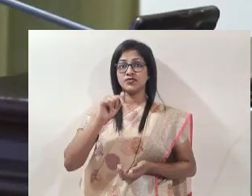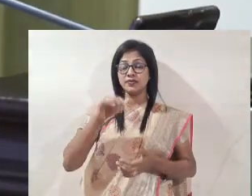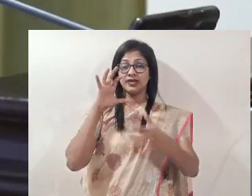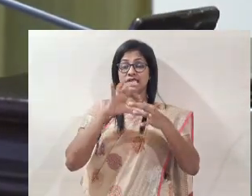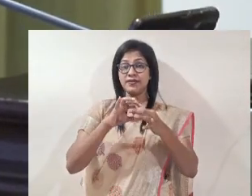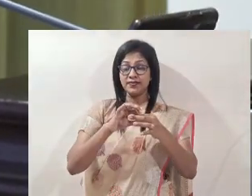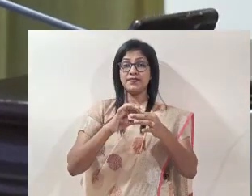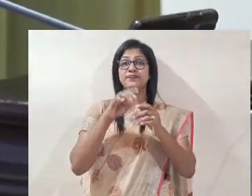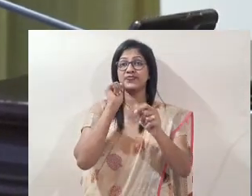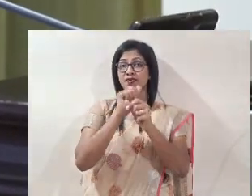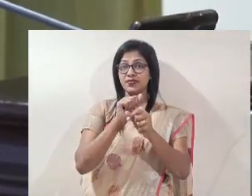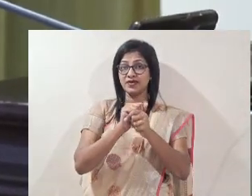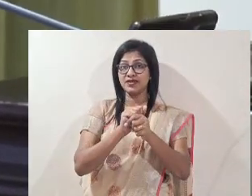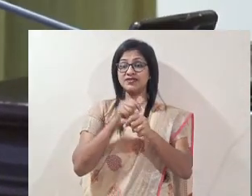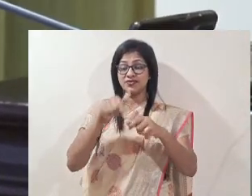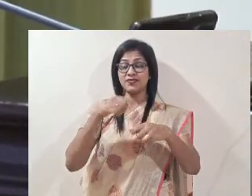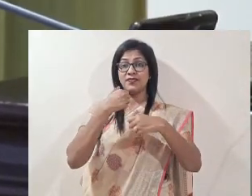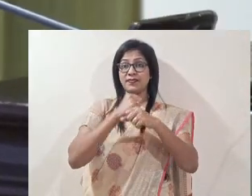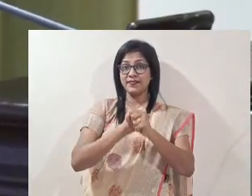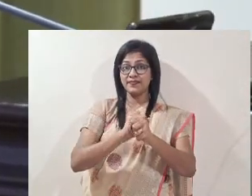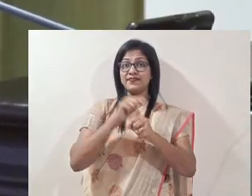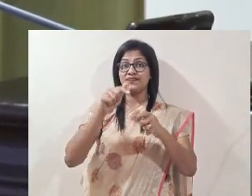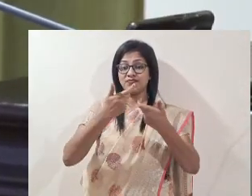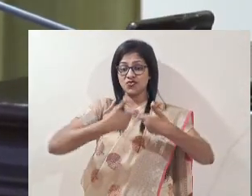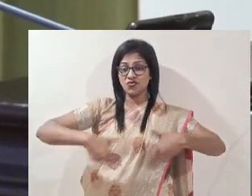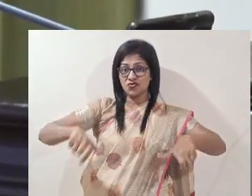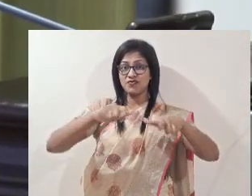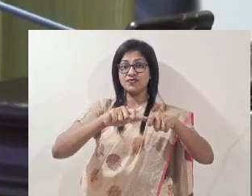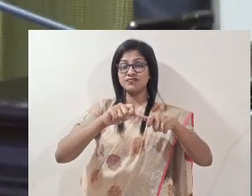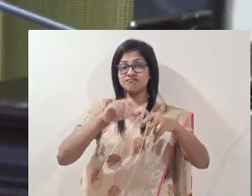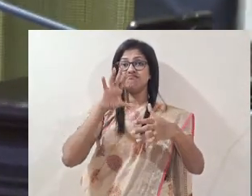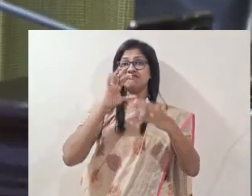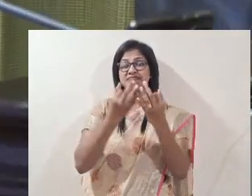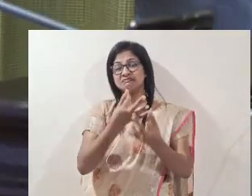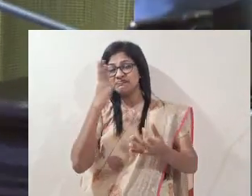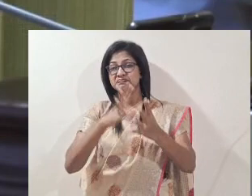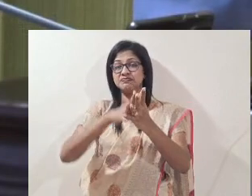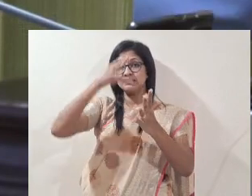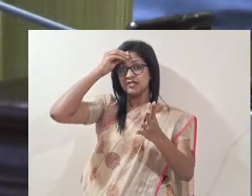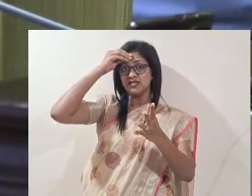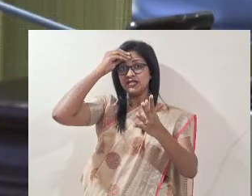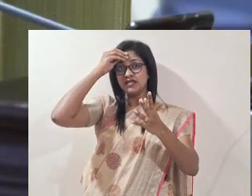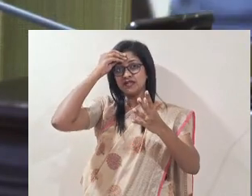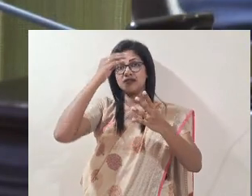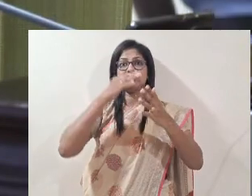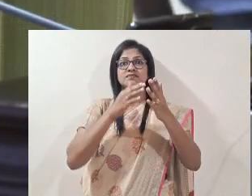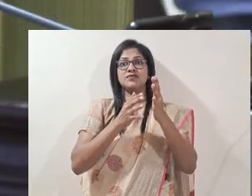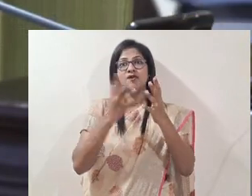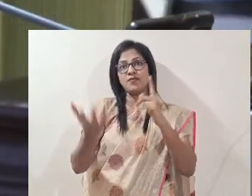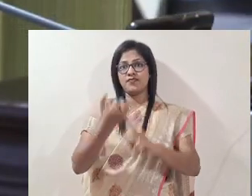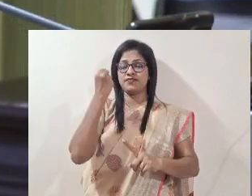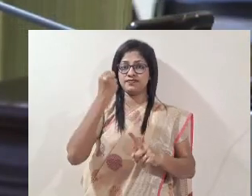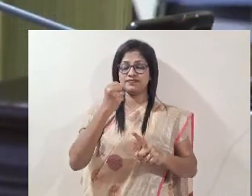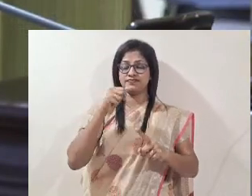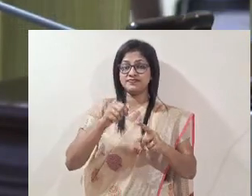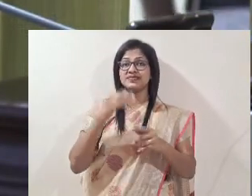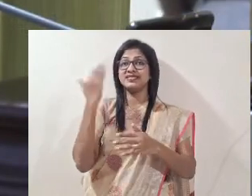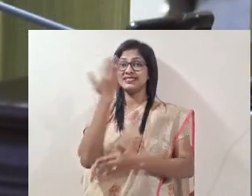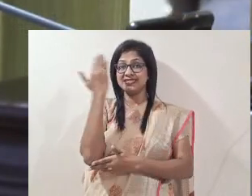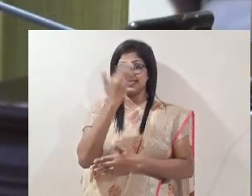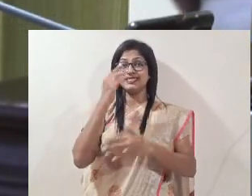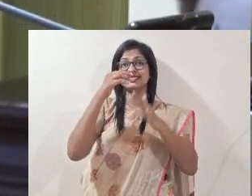present their venue and work to make this conference as an exceptional learning and network opportunity. Before we dive into the